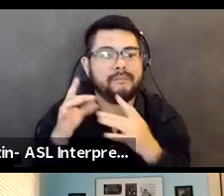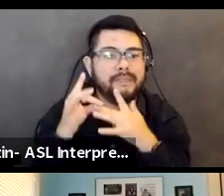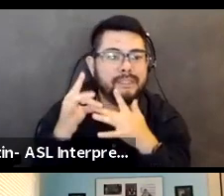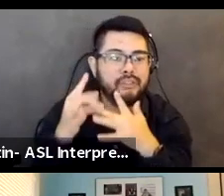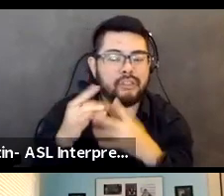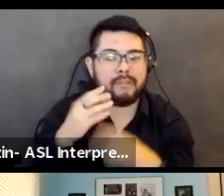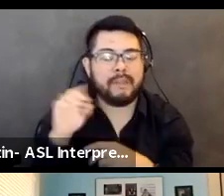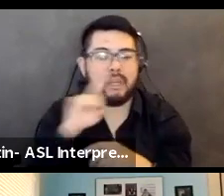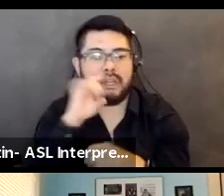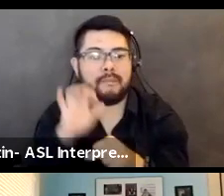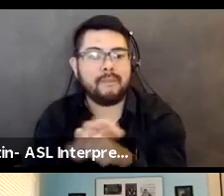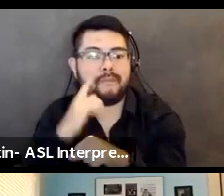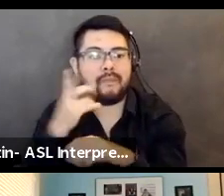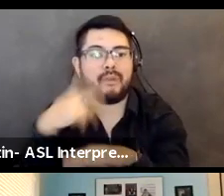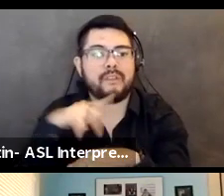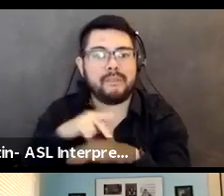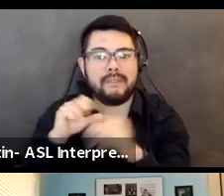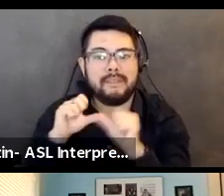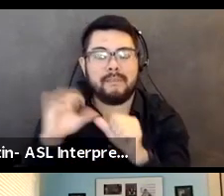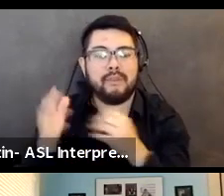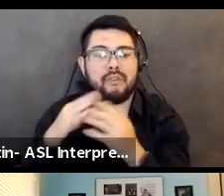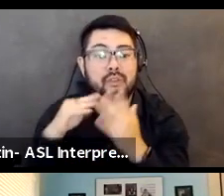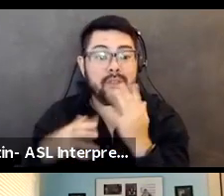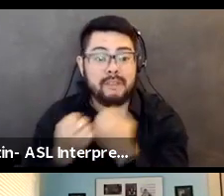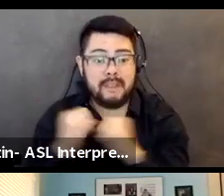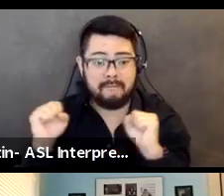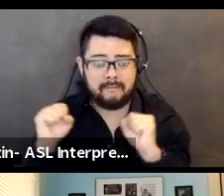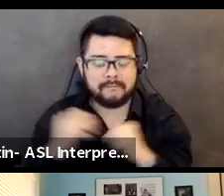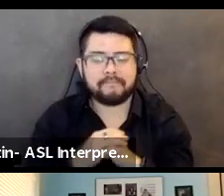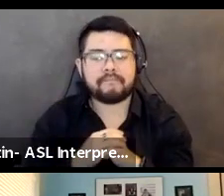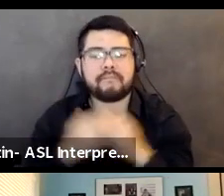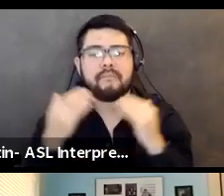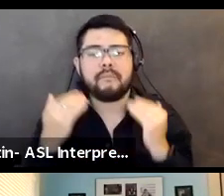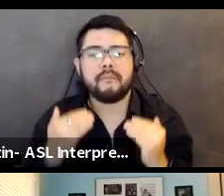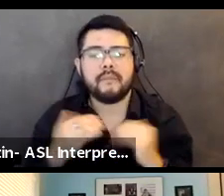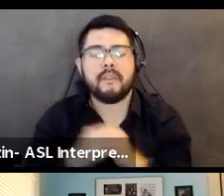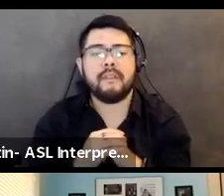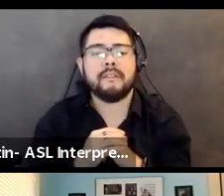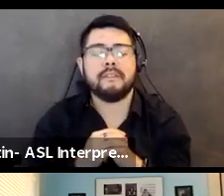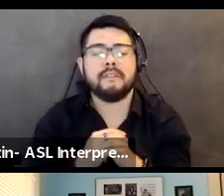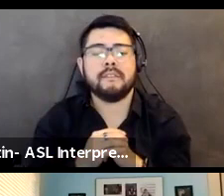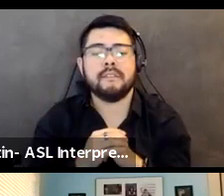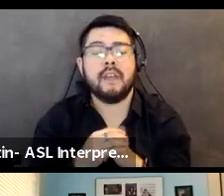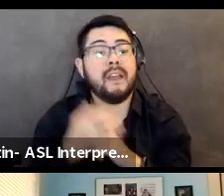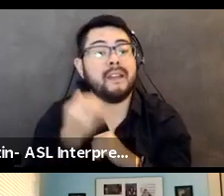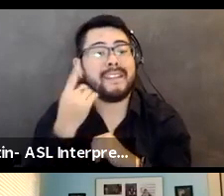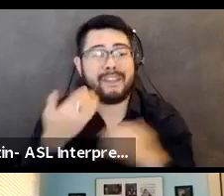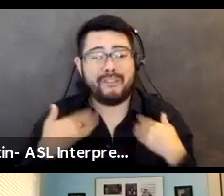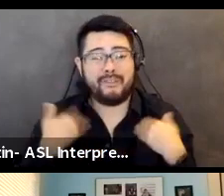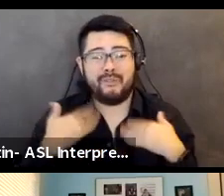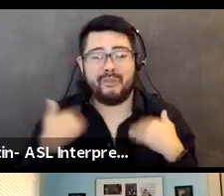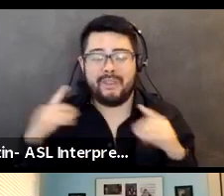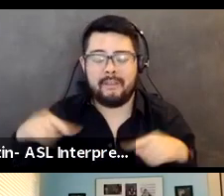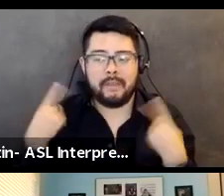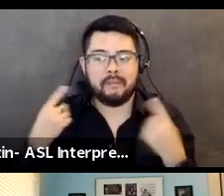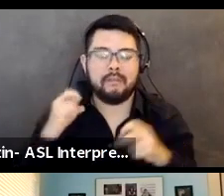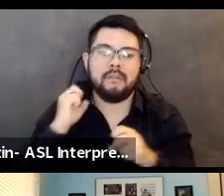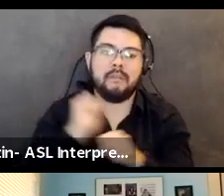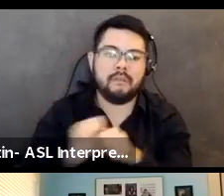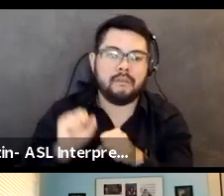commitment to keeping their kids safe the youth have tired tirelessly had the energy to